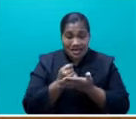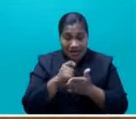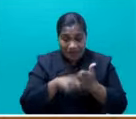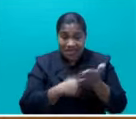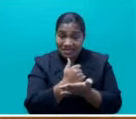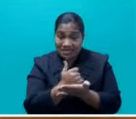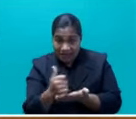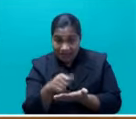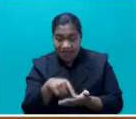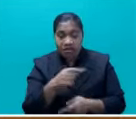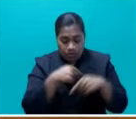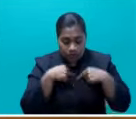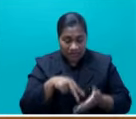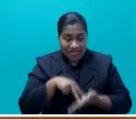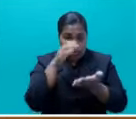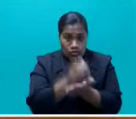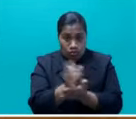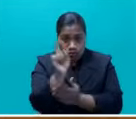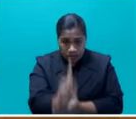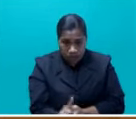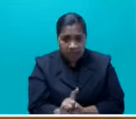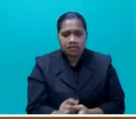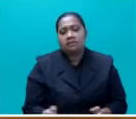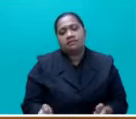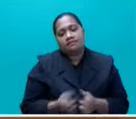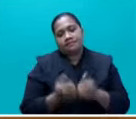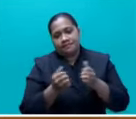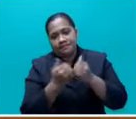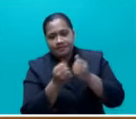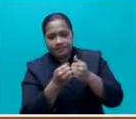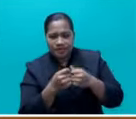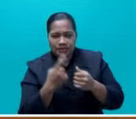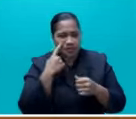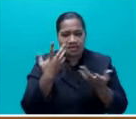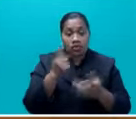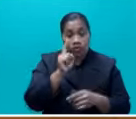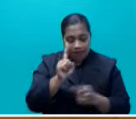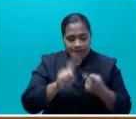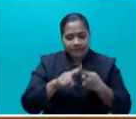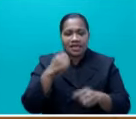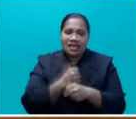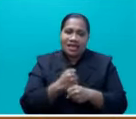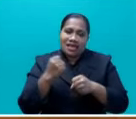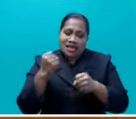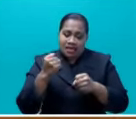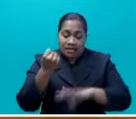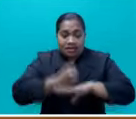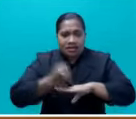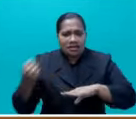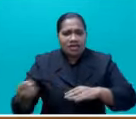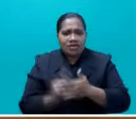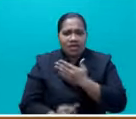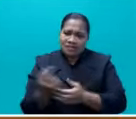stand to correct today, show many pictures. One is that government has lost the plot and are trying very hard